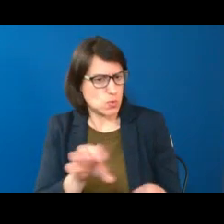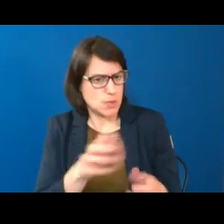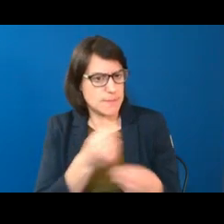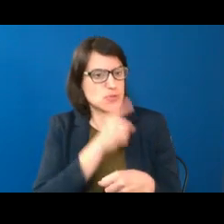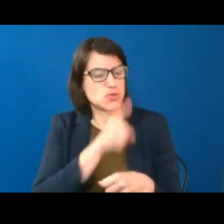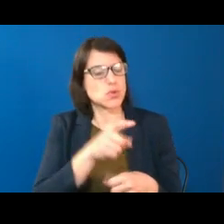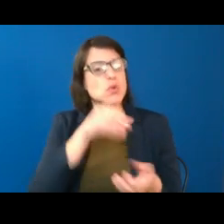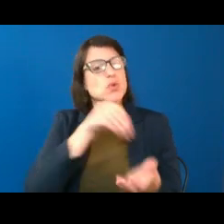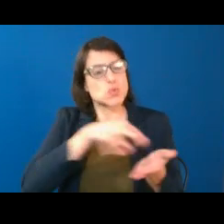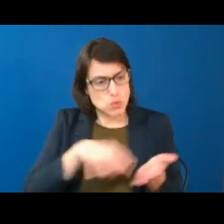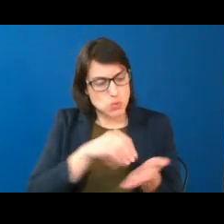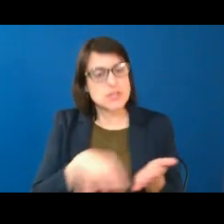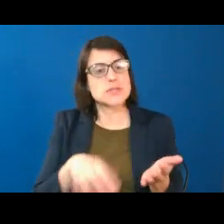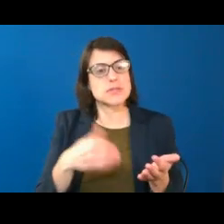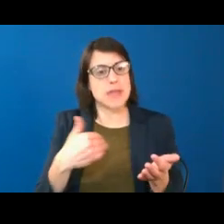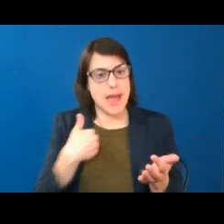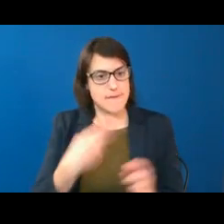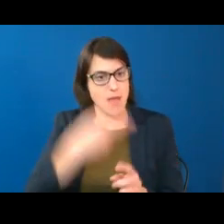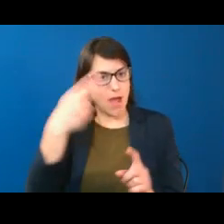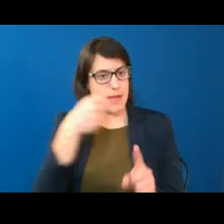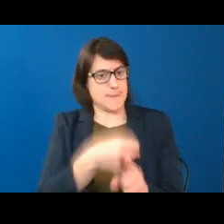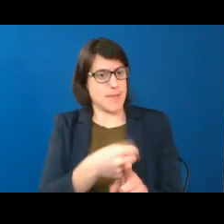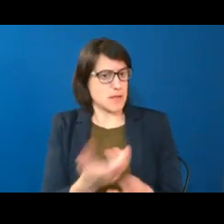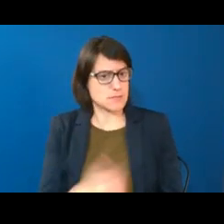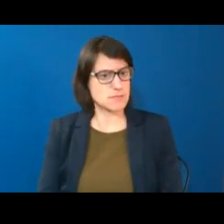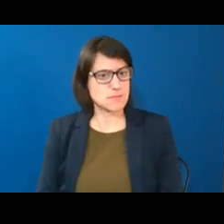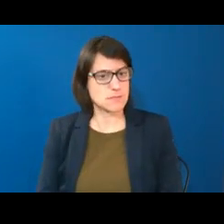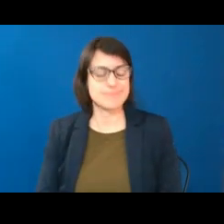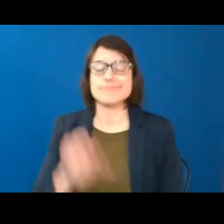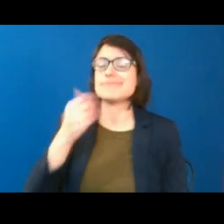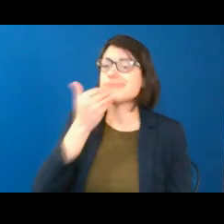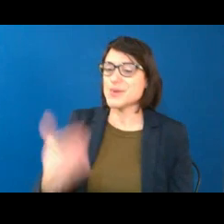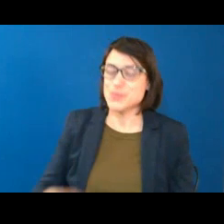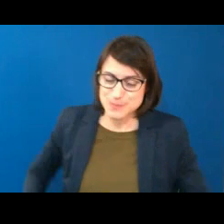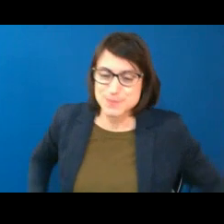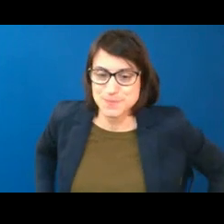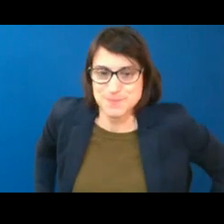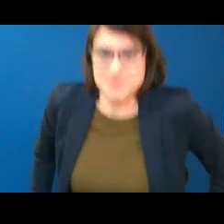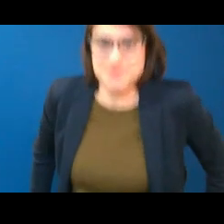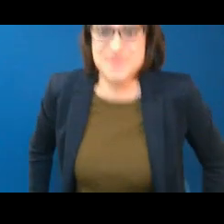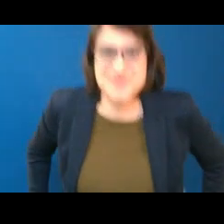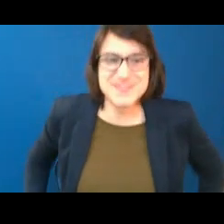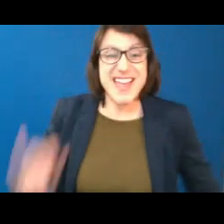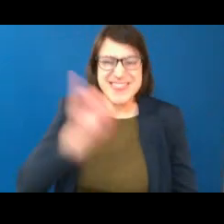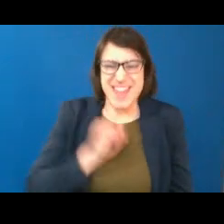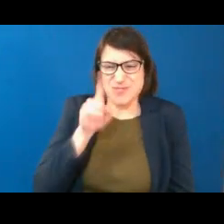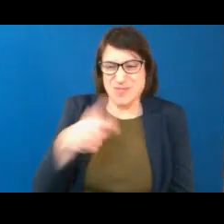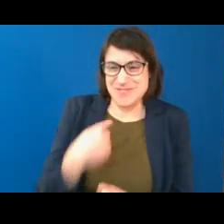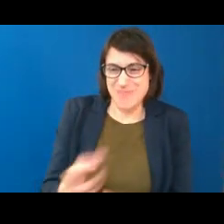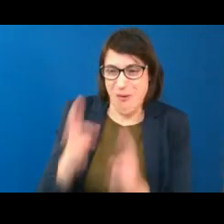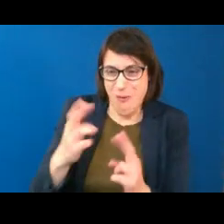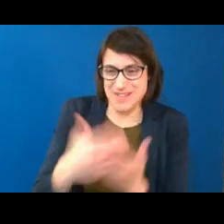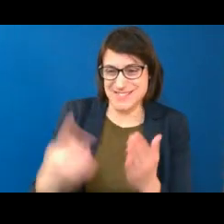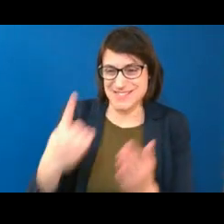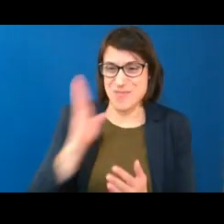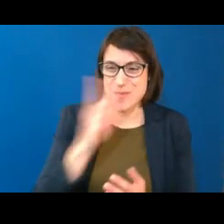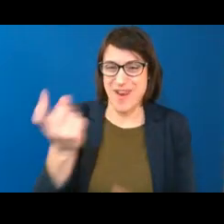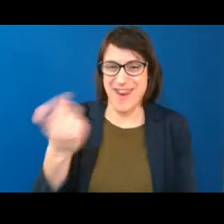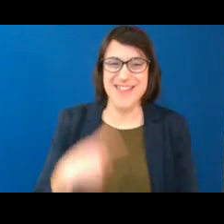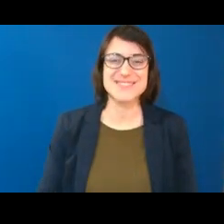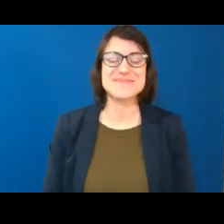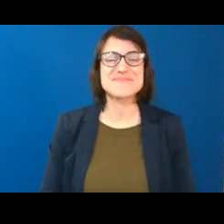create such a high impact? Yes, thank you. That was the question I was hoping for. So